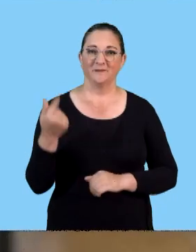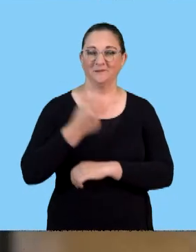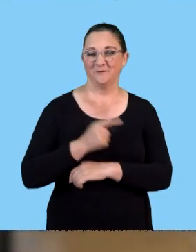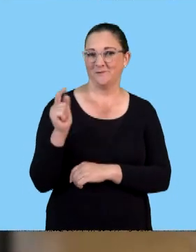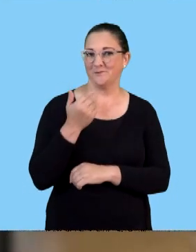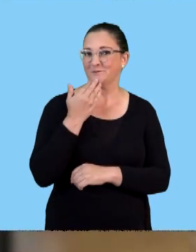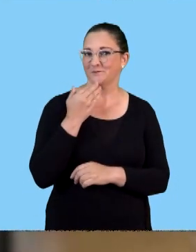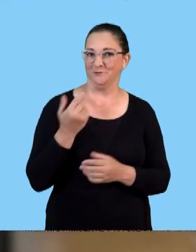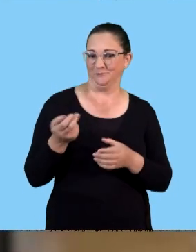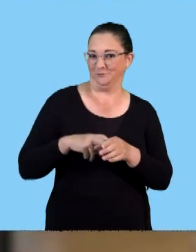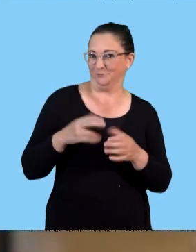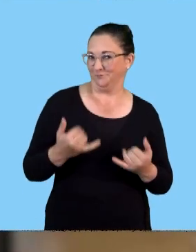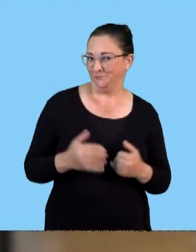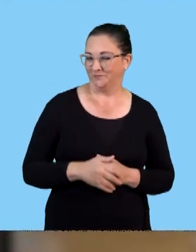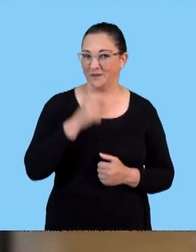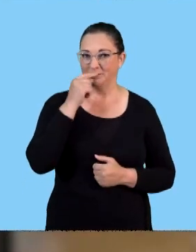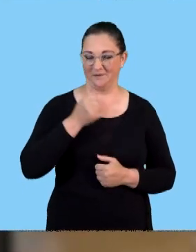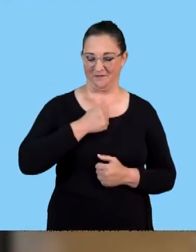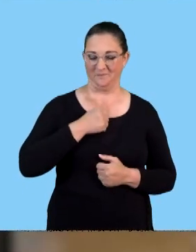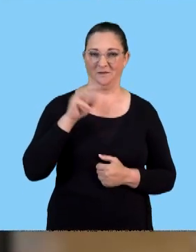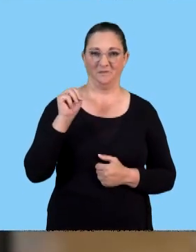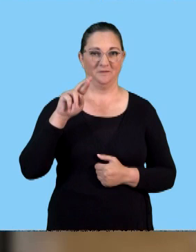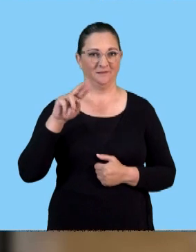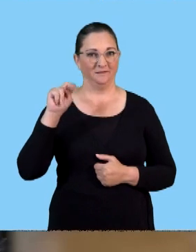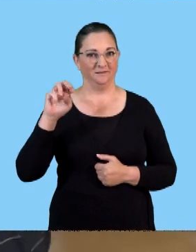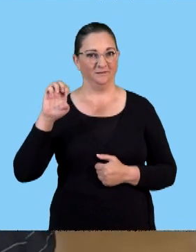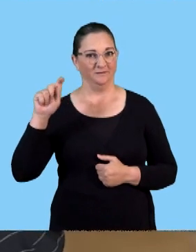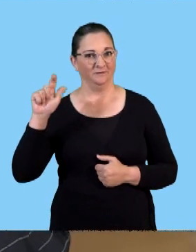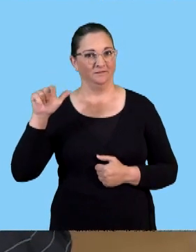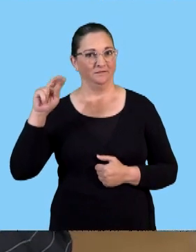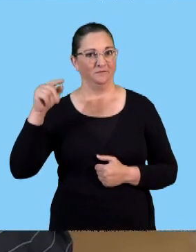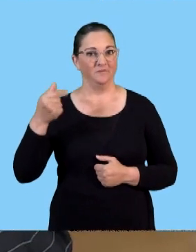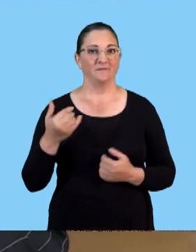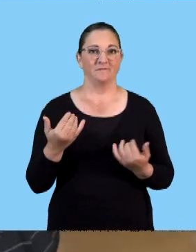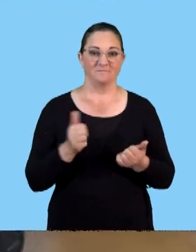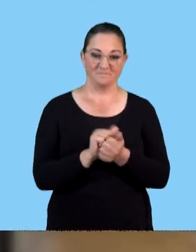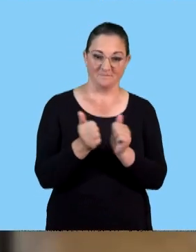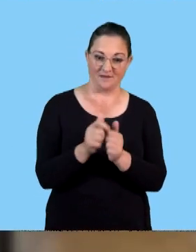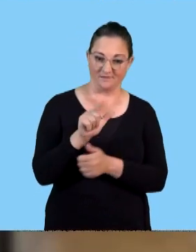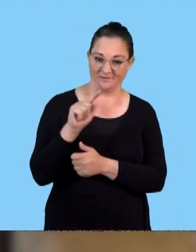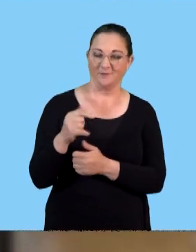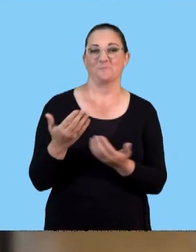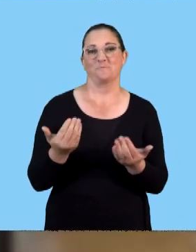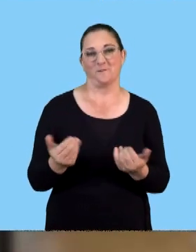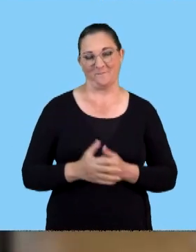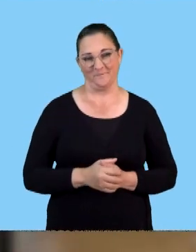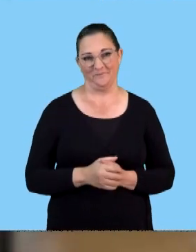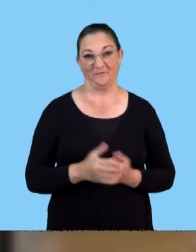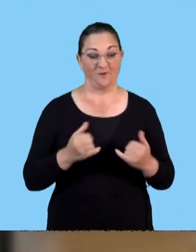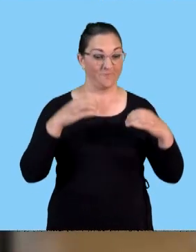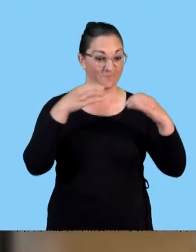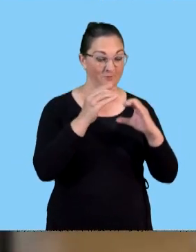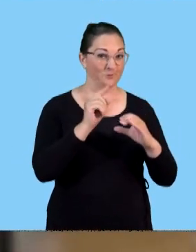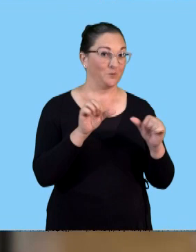day to everyone joining us today. My name is Heinrich Neetling and welcome to Mathematical Literacy. The focus of our lesson today will be